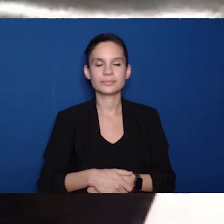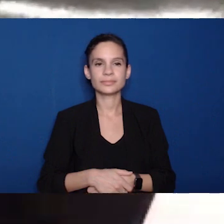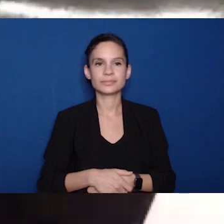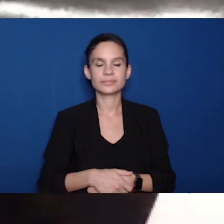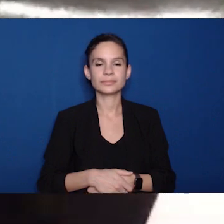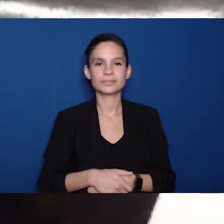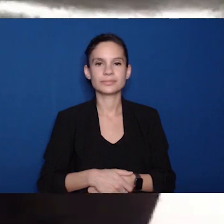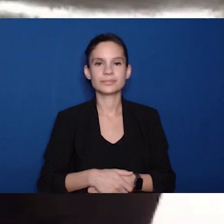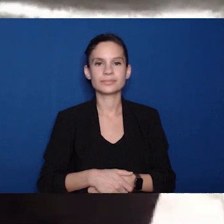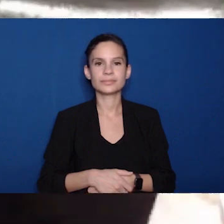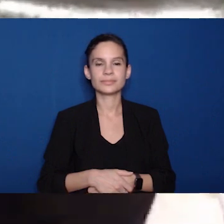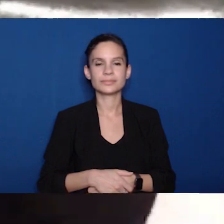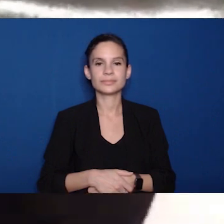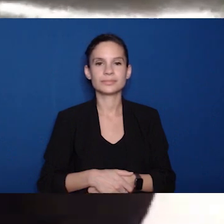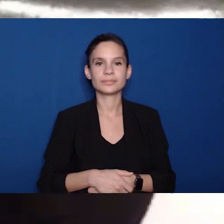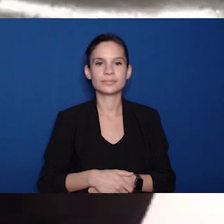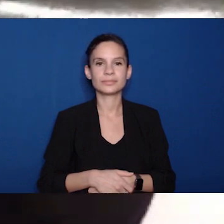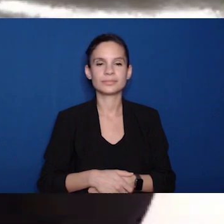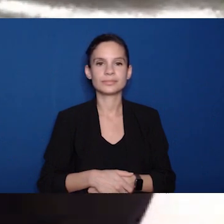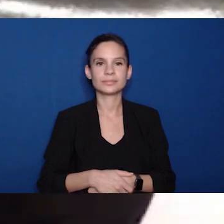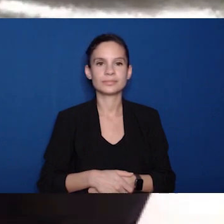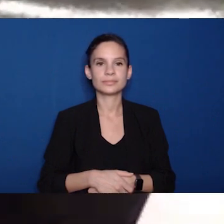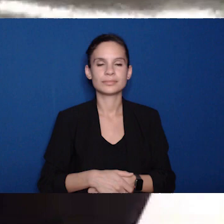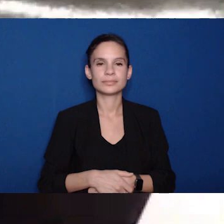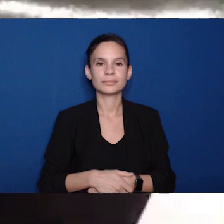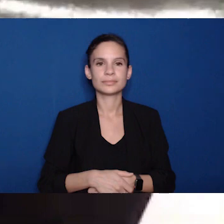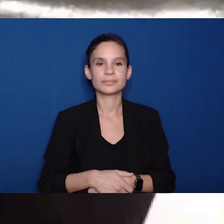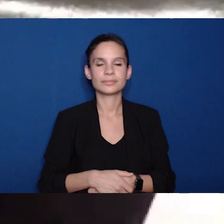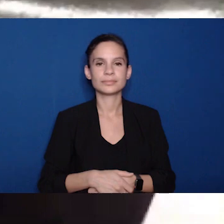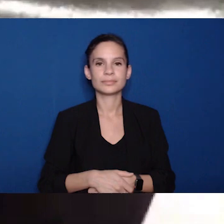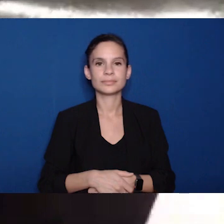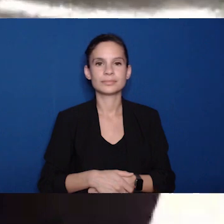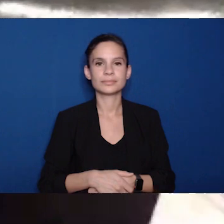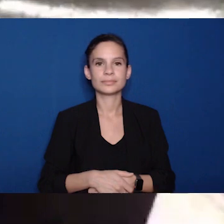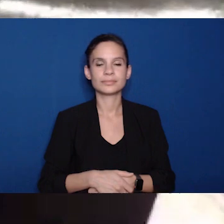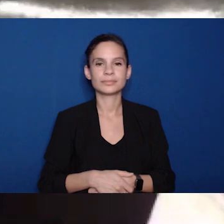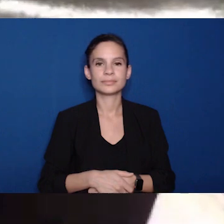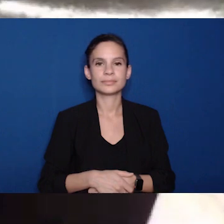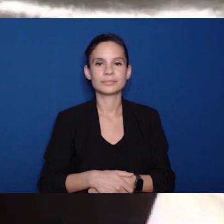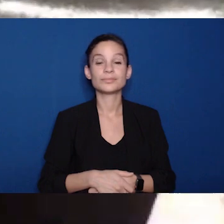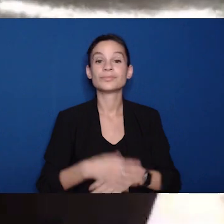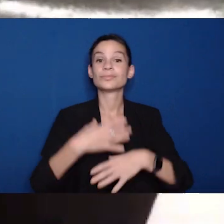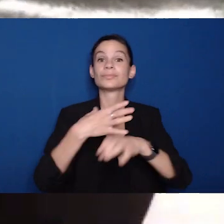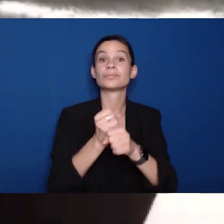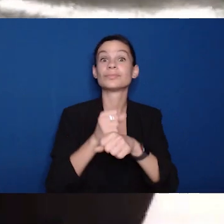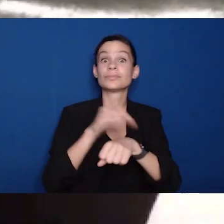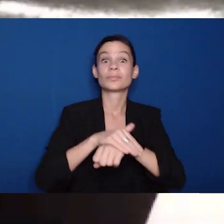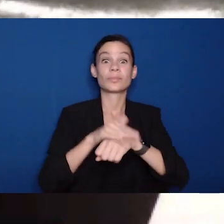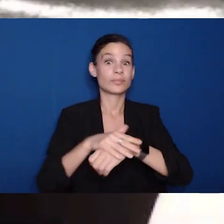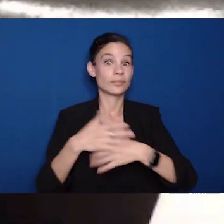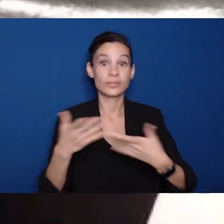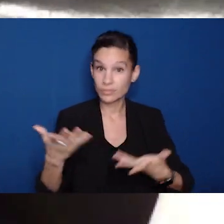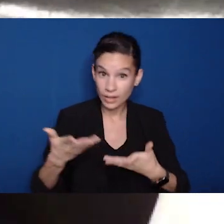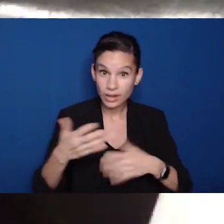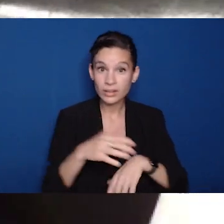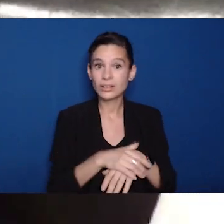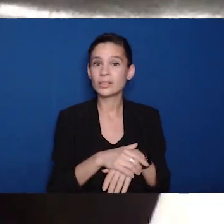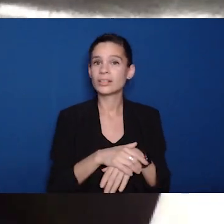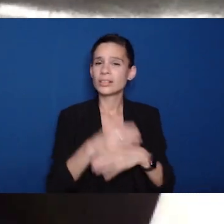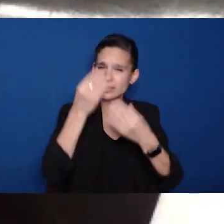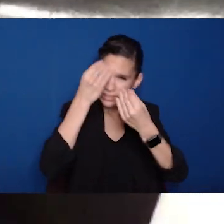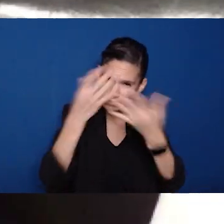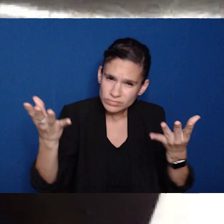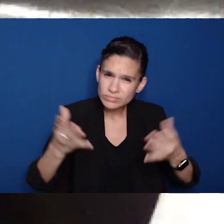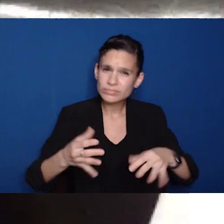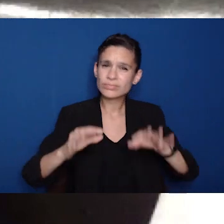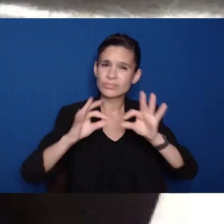nehama dzedu, uchingocheka kuti uri sei, warara sei, wamuka sei, because kugarawo pamba futi zvinorwadza. Saka ngatichengetedzane. So I just